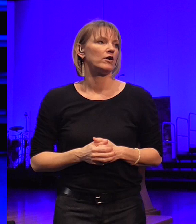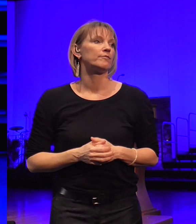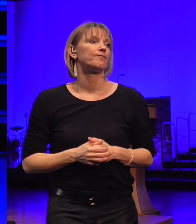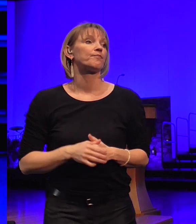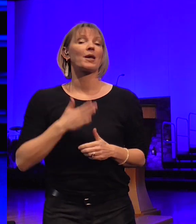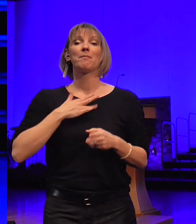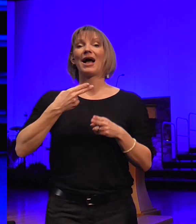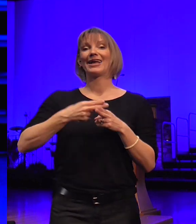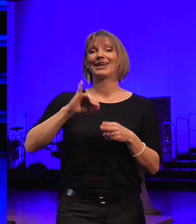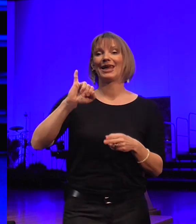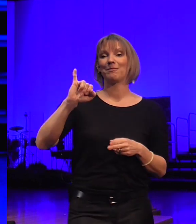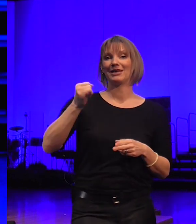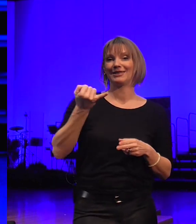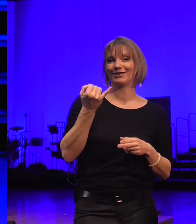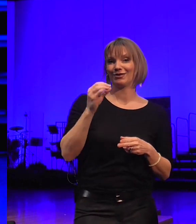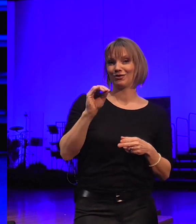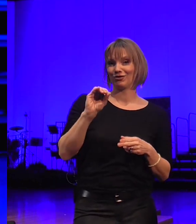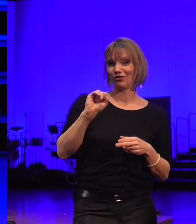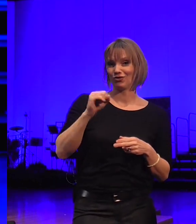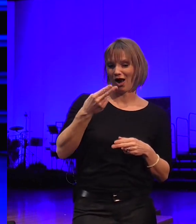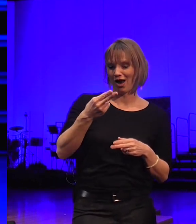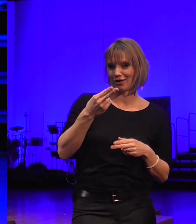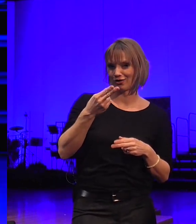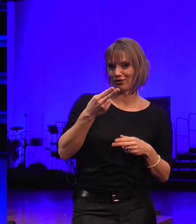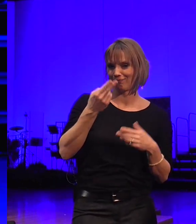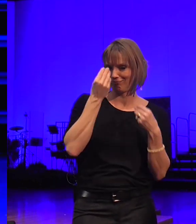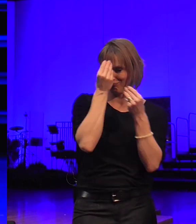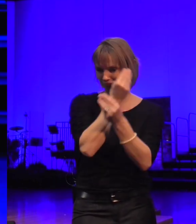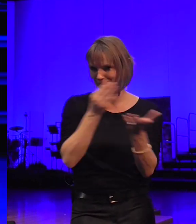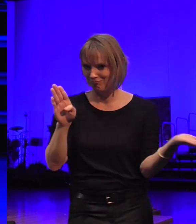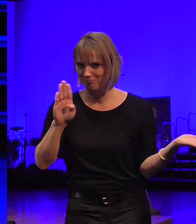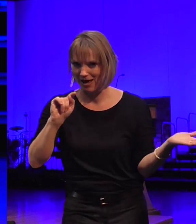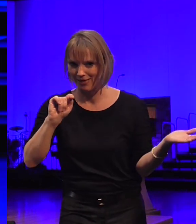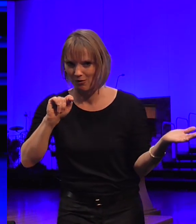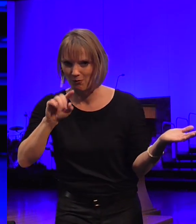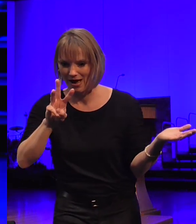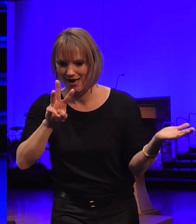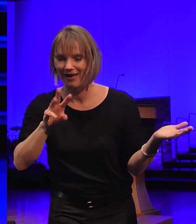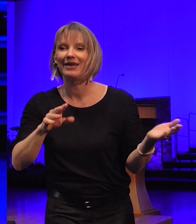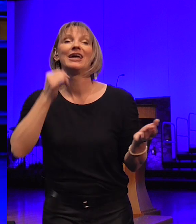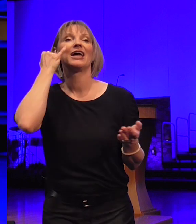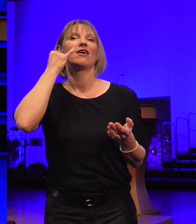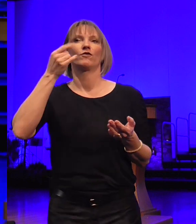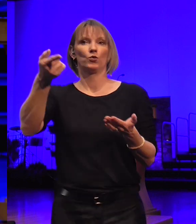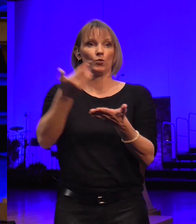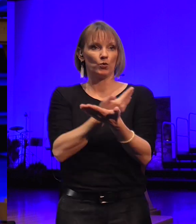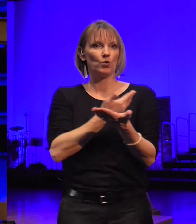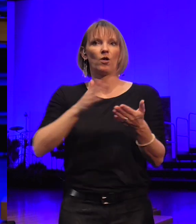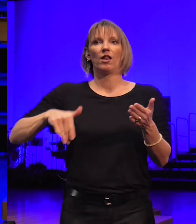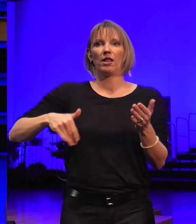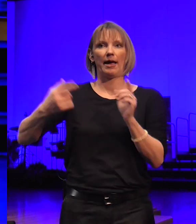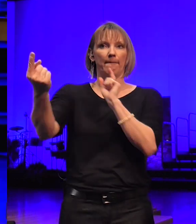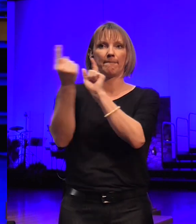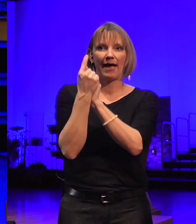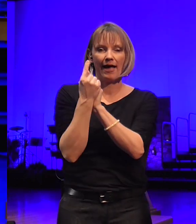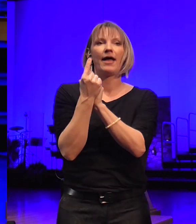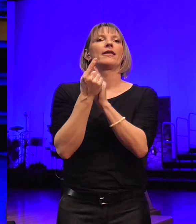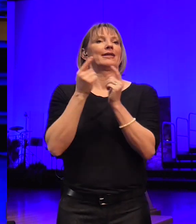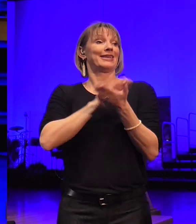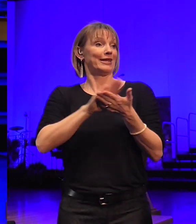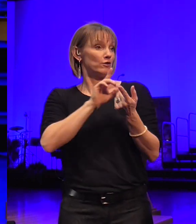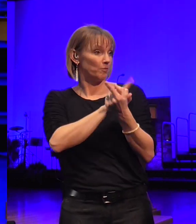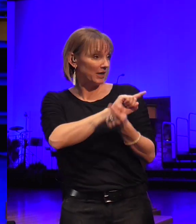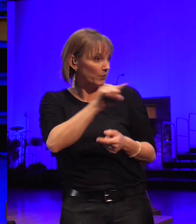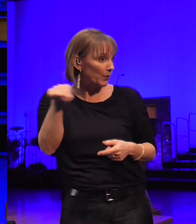My name's Josh, by the way. If you're new here and haven't met me, it's very nice to meet you.